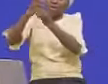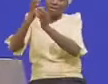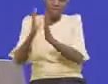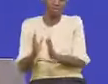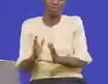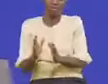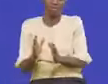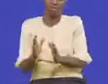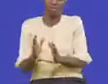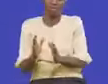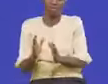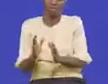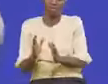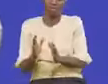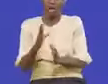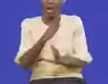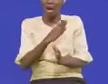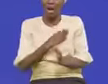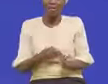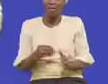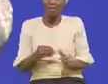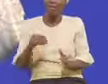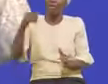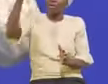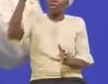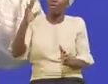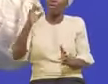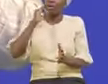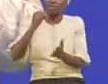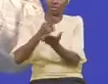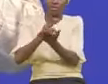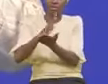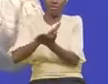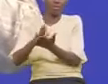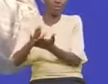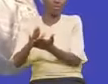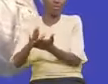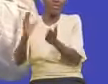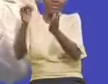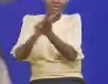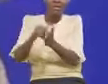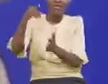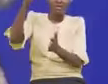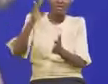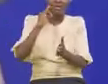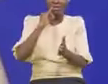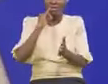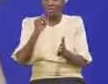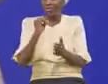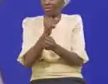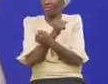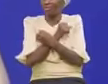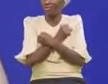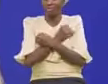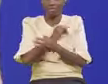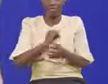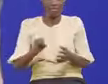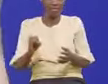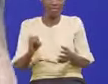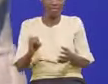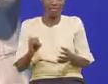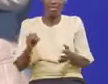Wola re kape kweli. That God is holy. E mau ma le koko e. That God is loving. Mau ma lono to